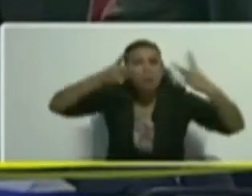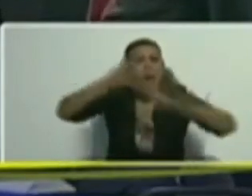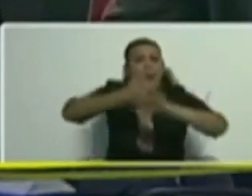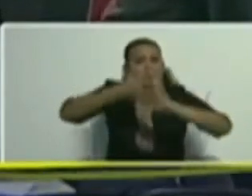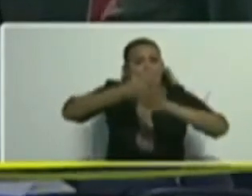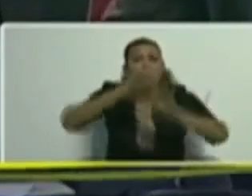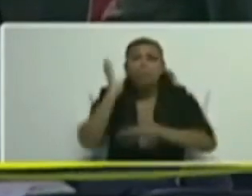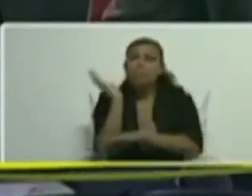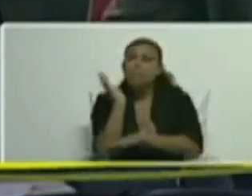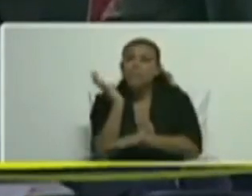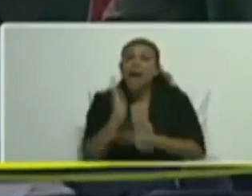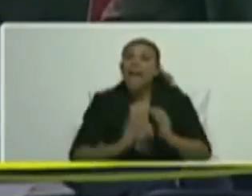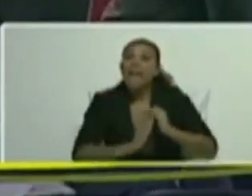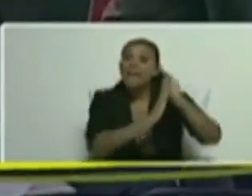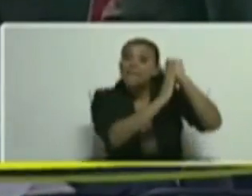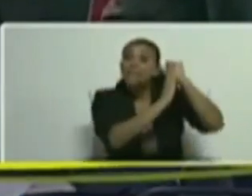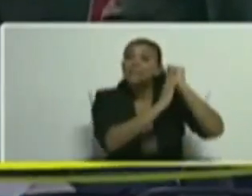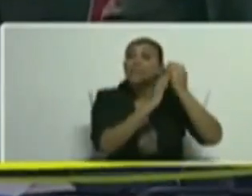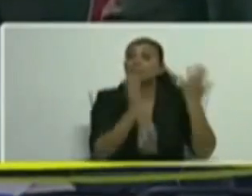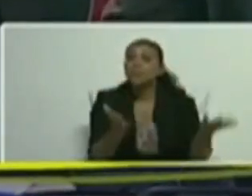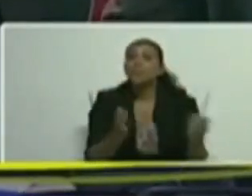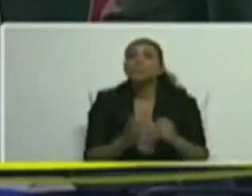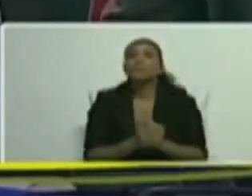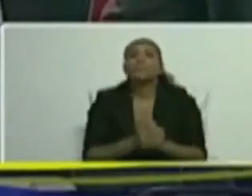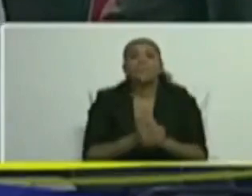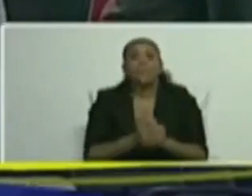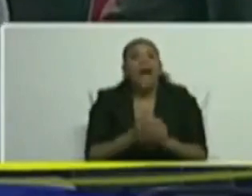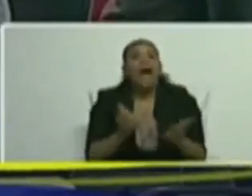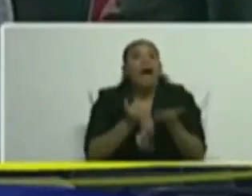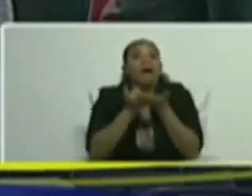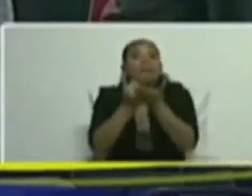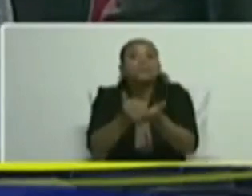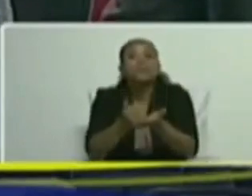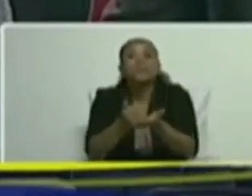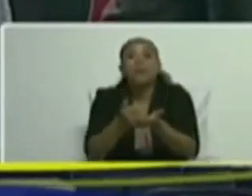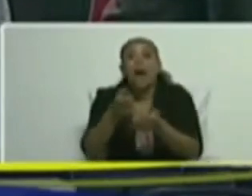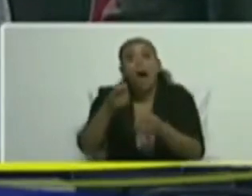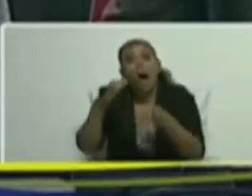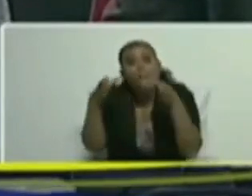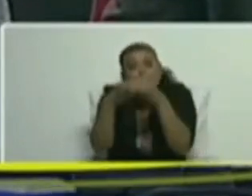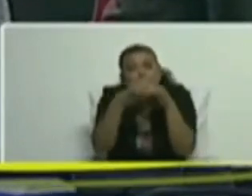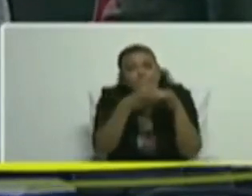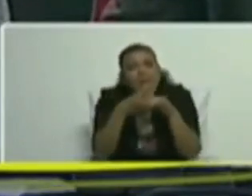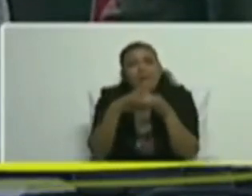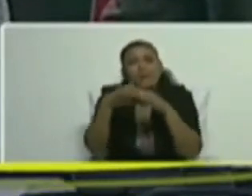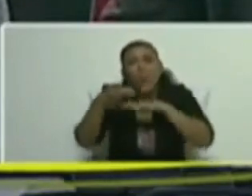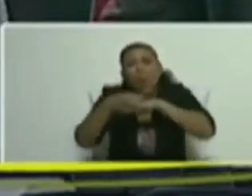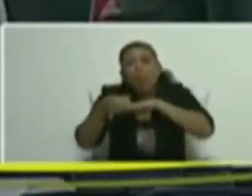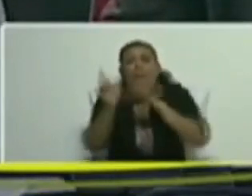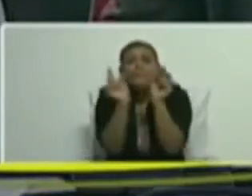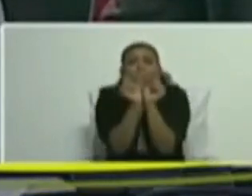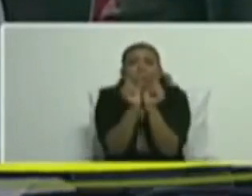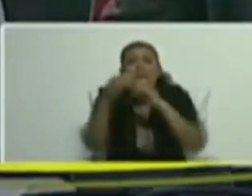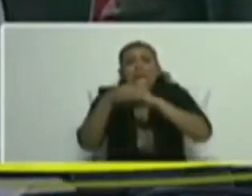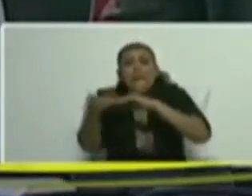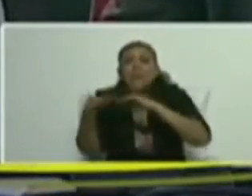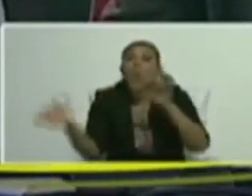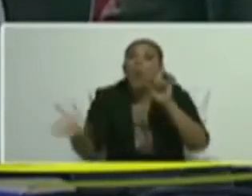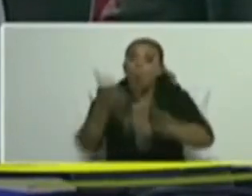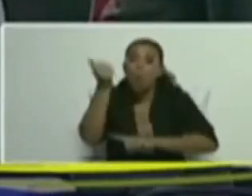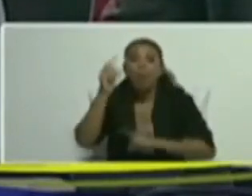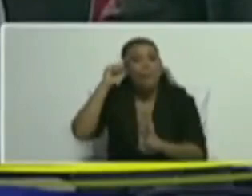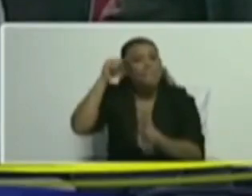May 2024, a very important conference. We will take the leadership to help this island